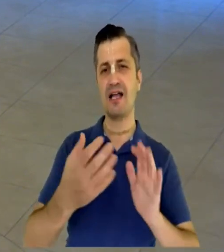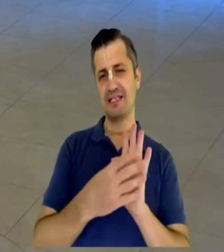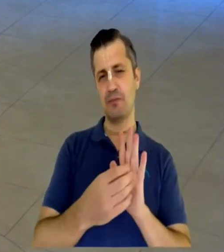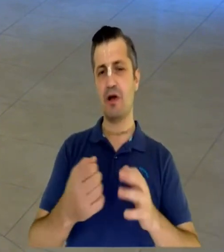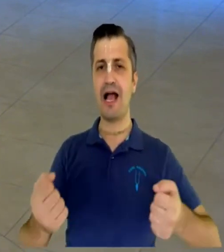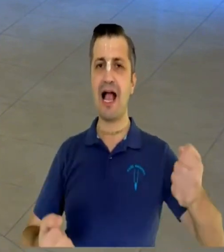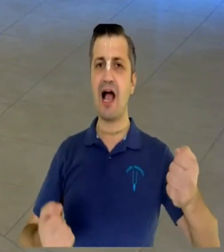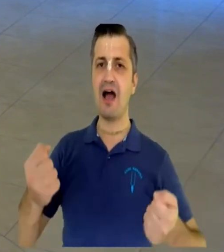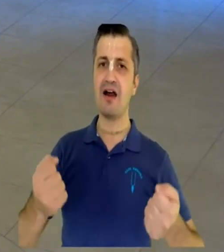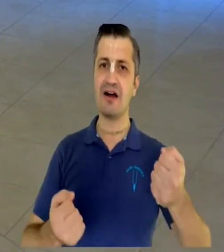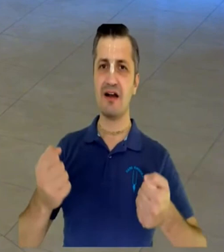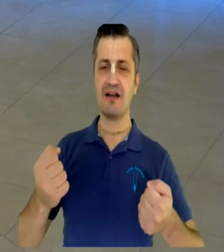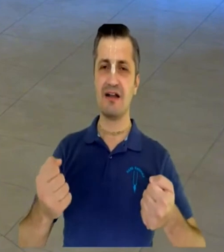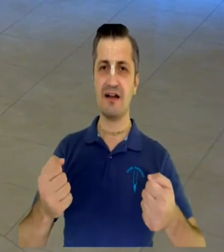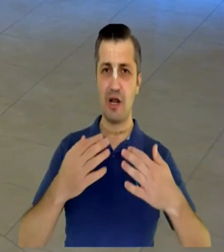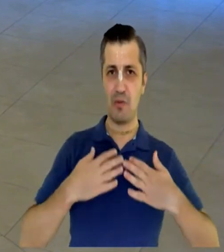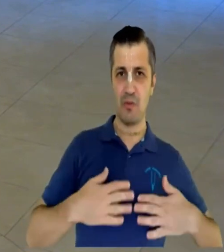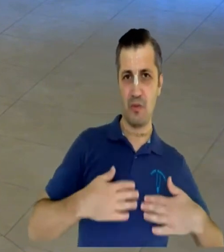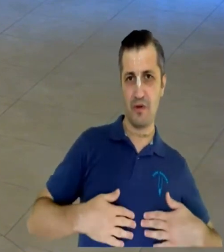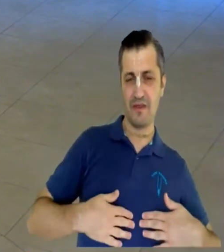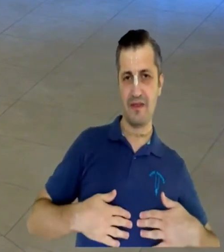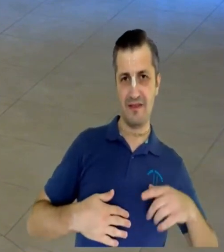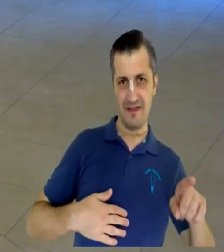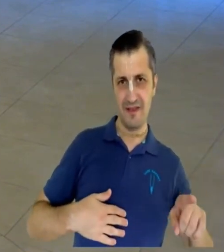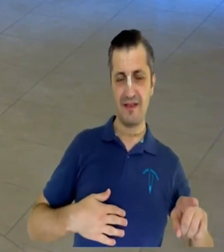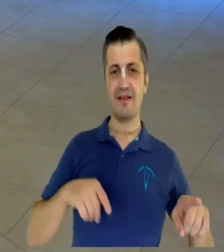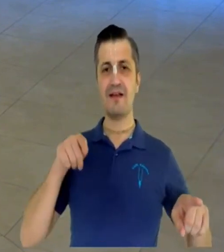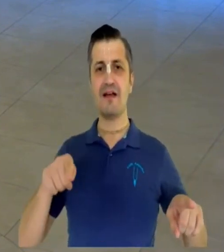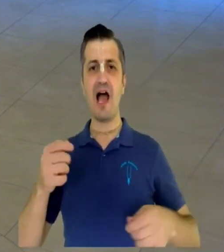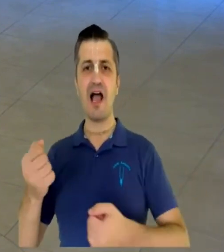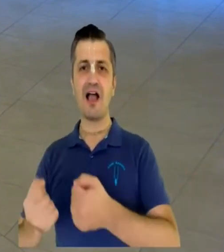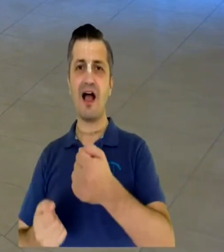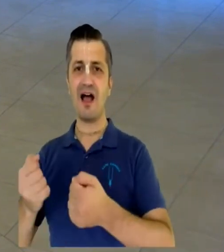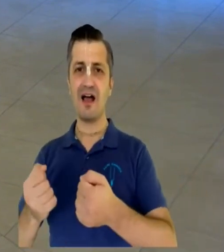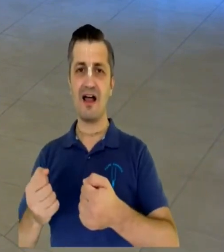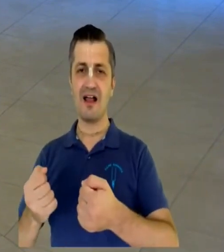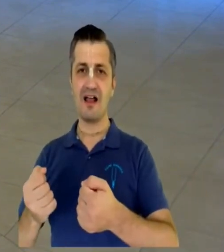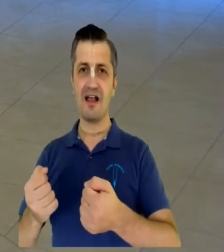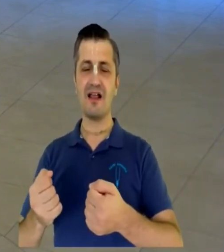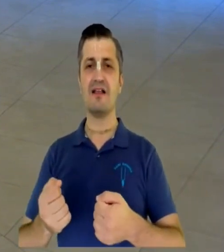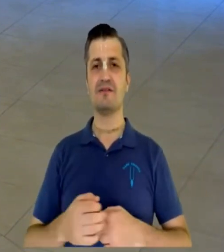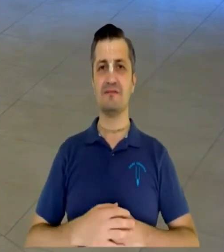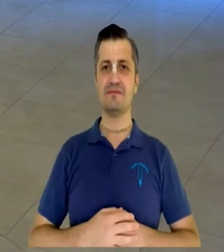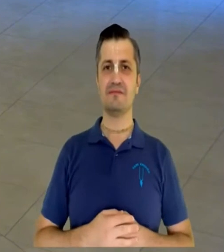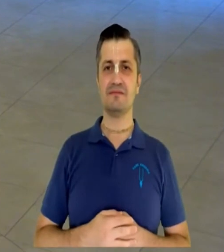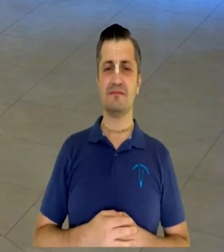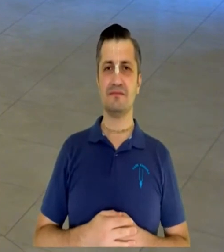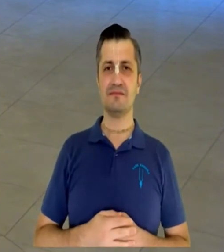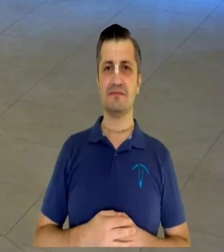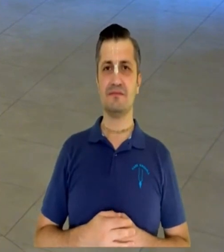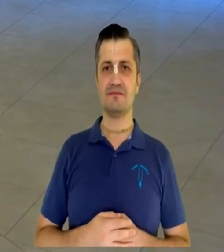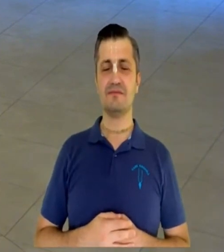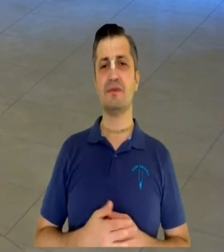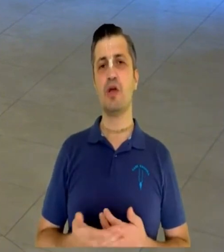may, with this material world, we're so, in terms of the body, we might like fill up the car all